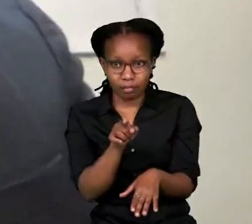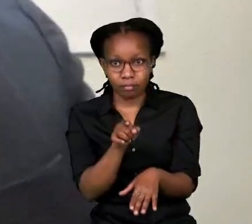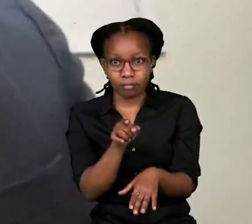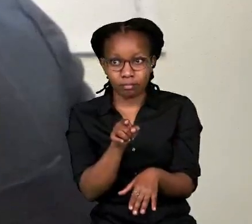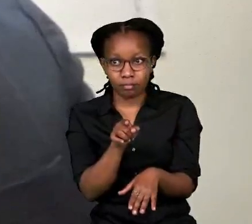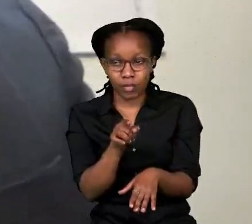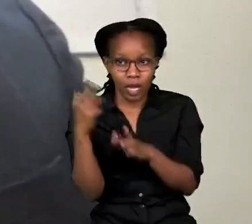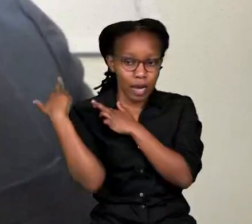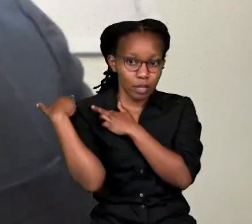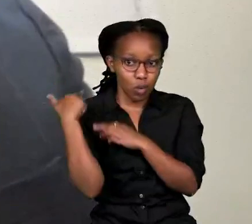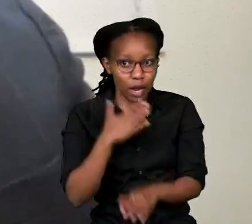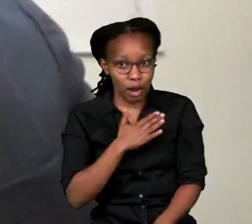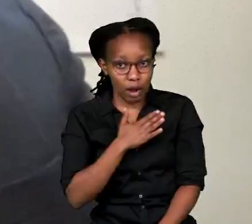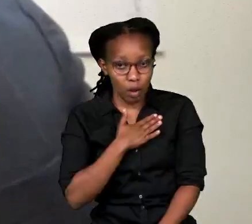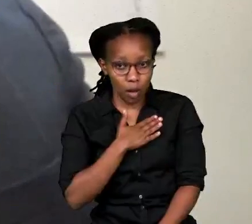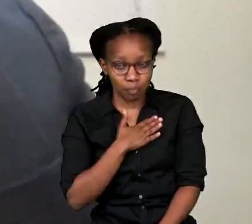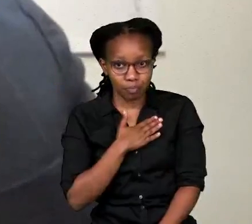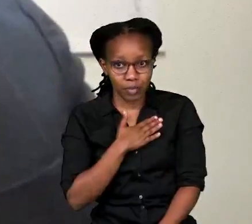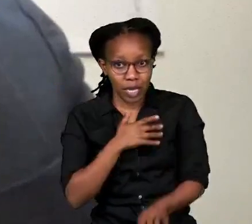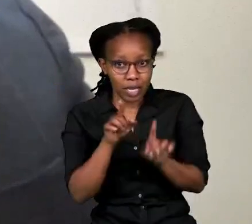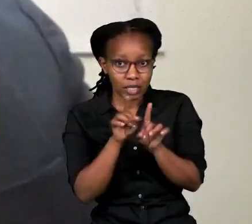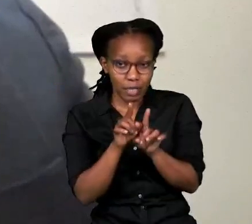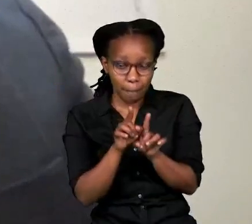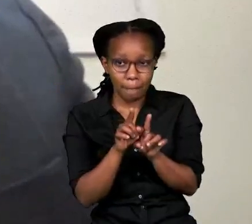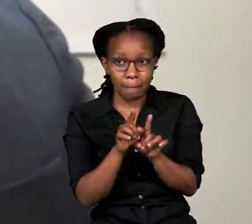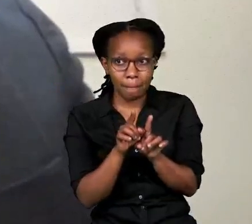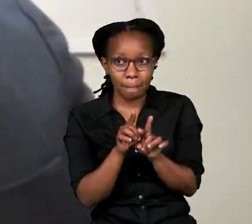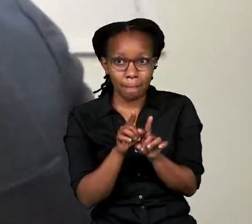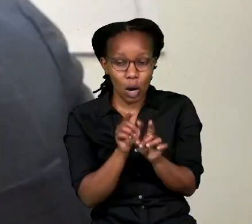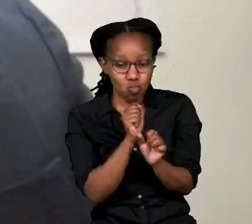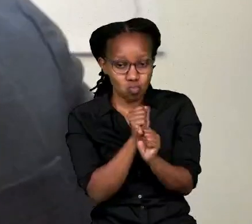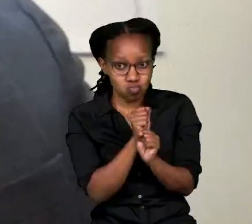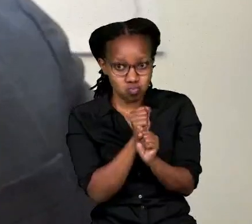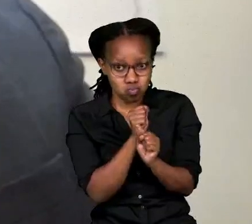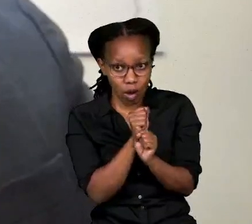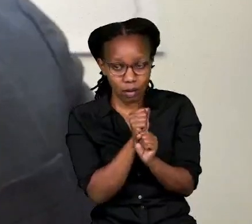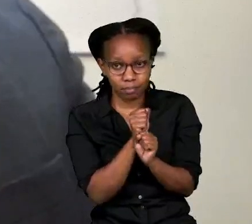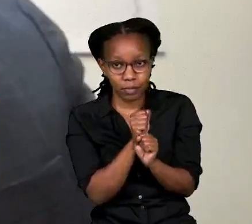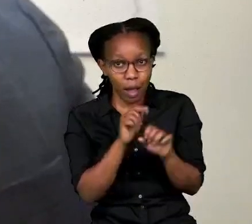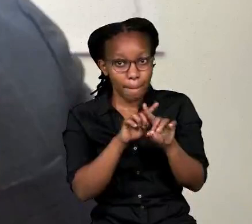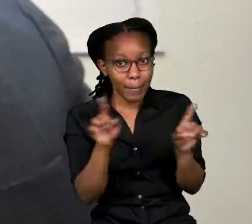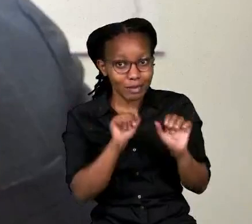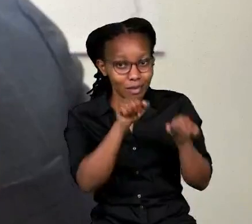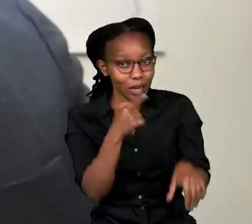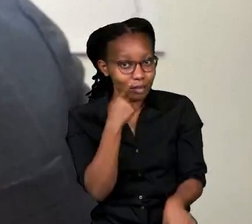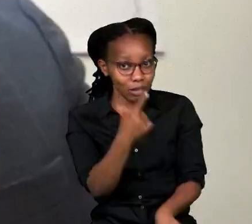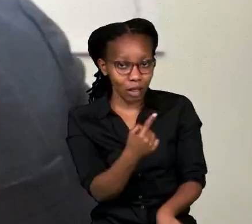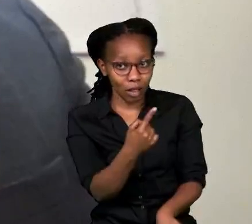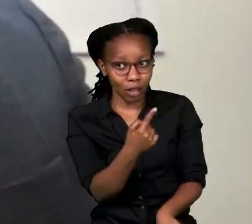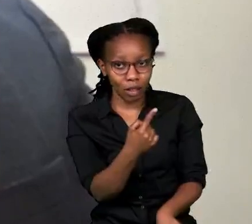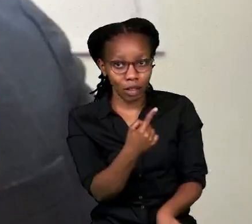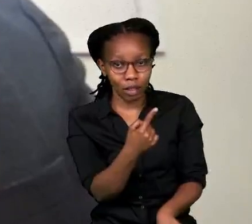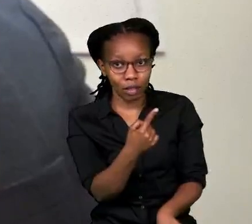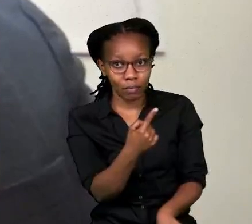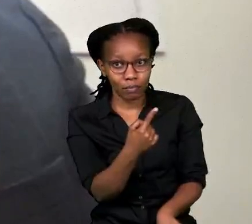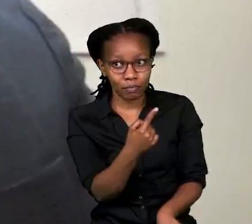playing our roles and our responsibilities as we should. But I can tell you something, there will be no